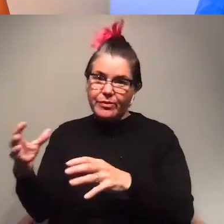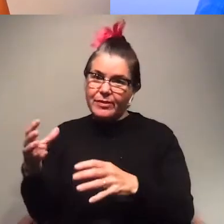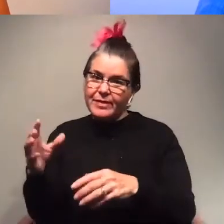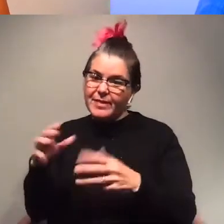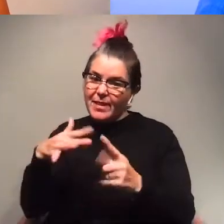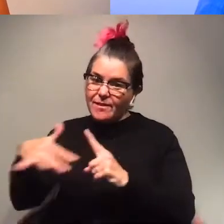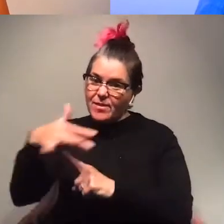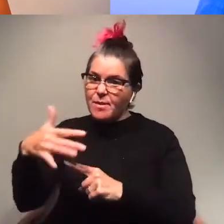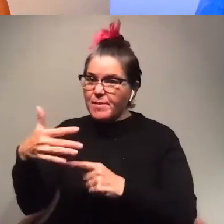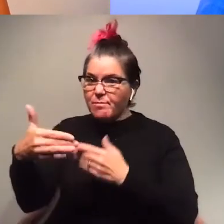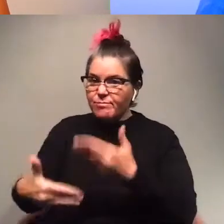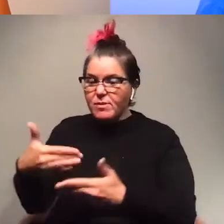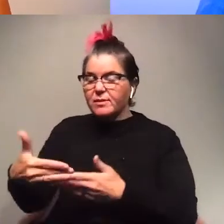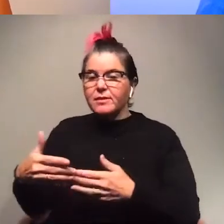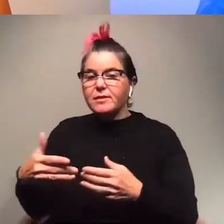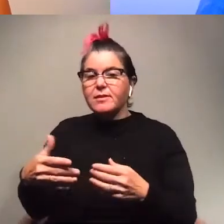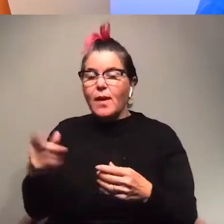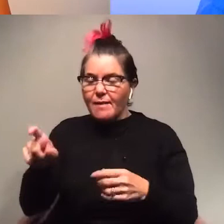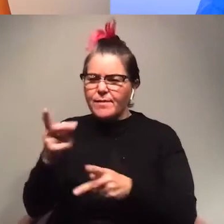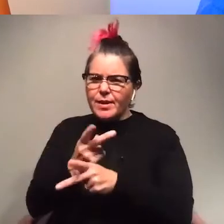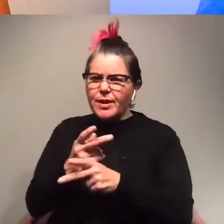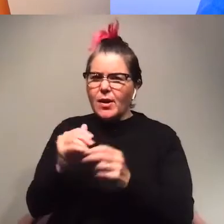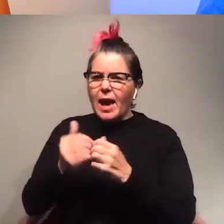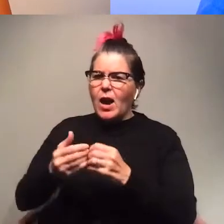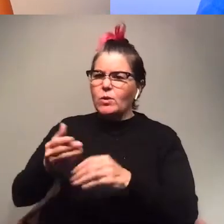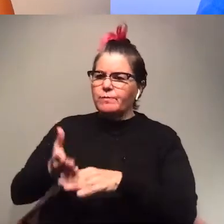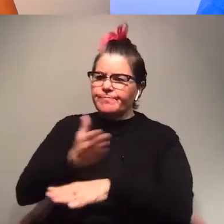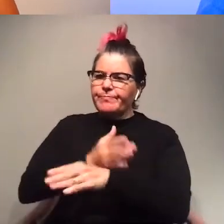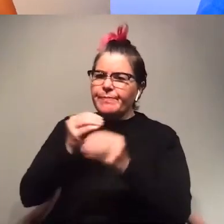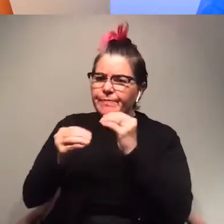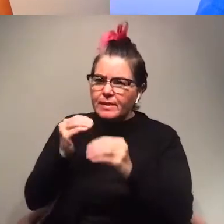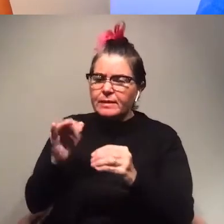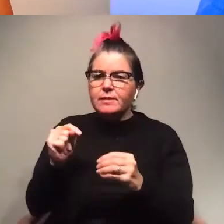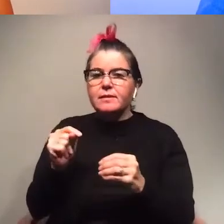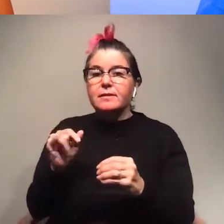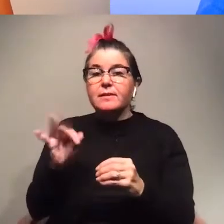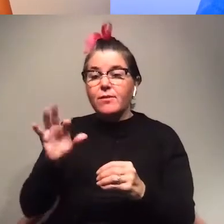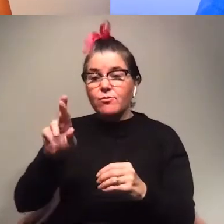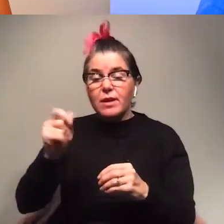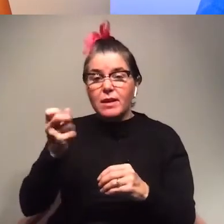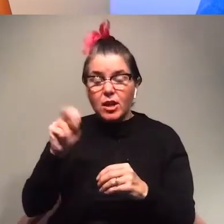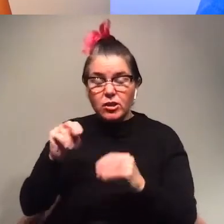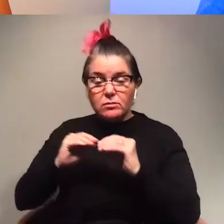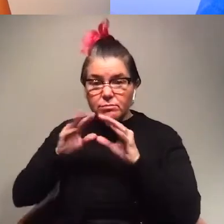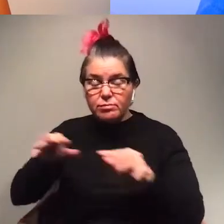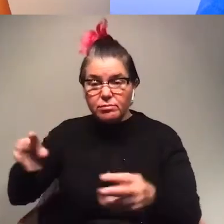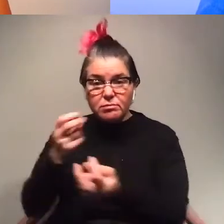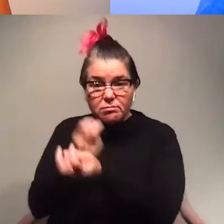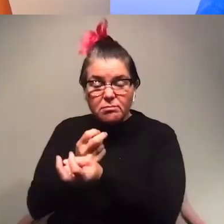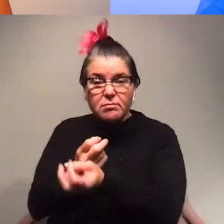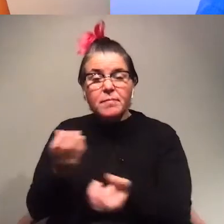environmental processes. And so we got to figure out how to remediate that. Or if there's radiation sites, like making sure that they're